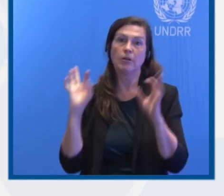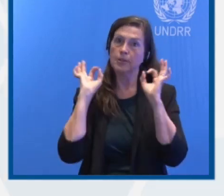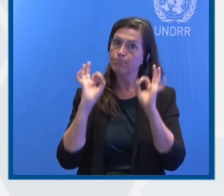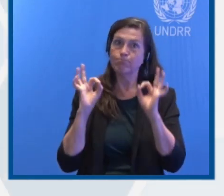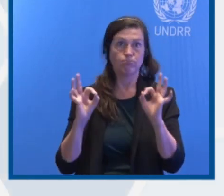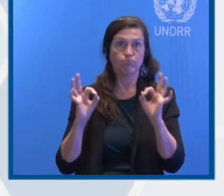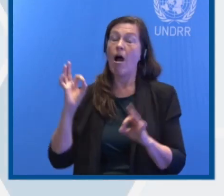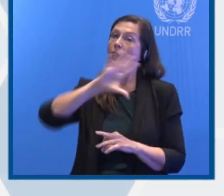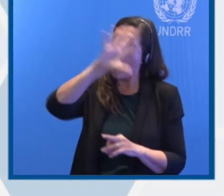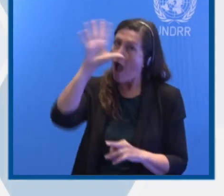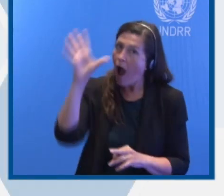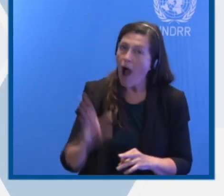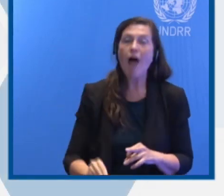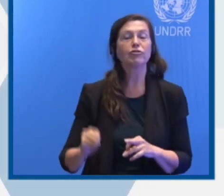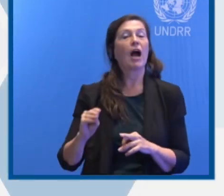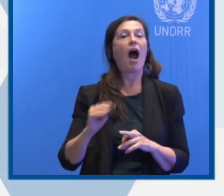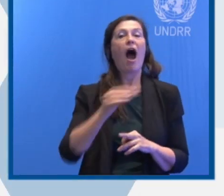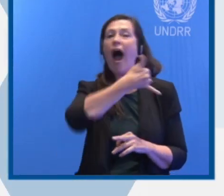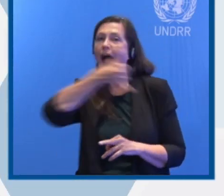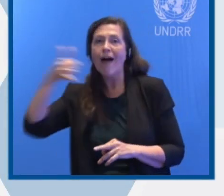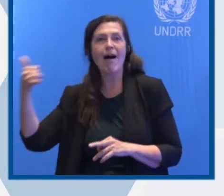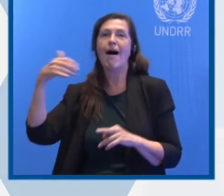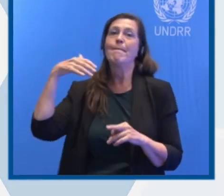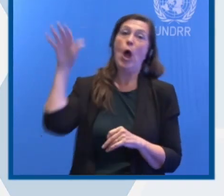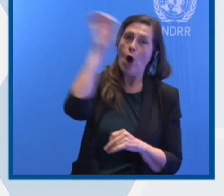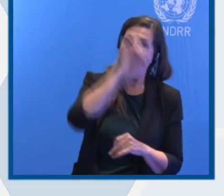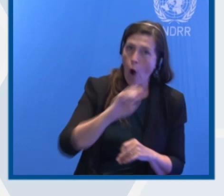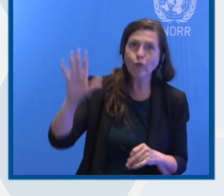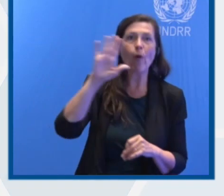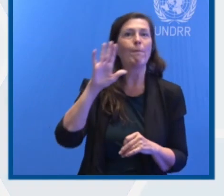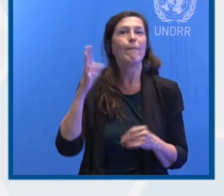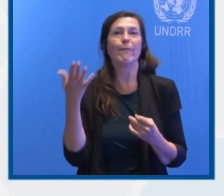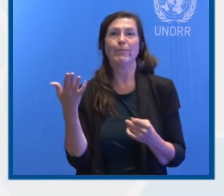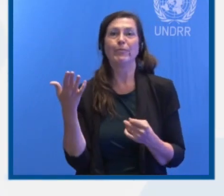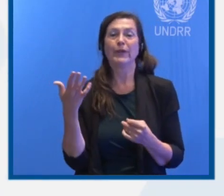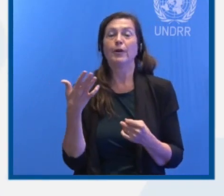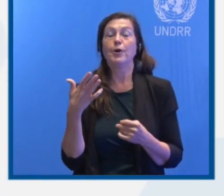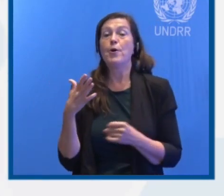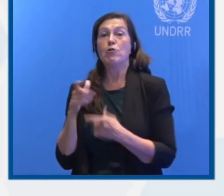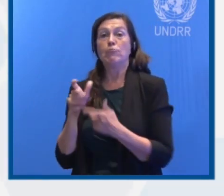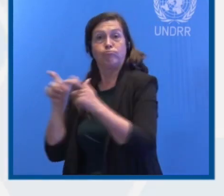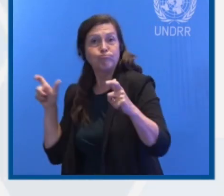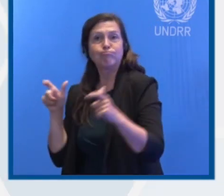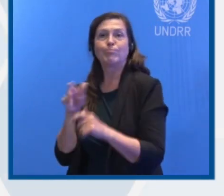from Africa, Arab states, Europe. We have private sector